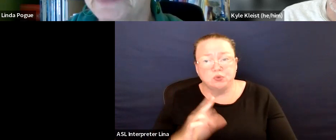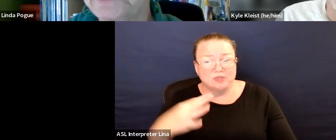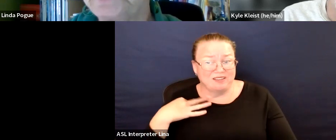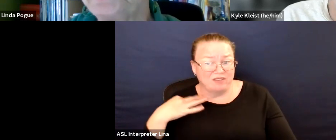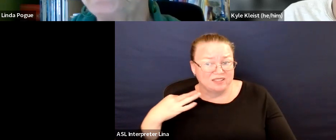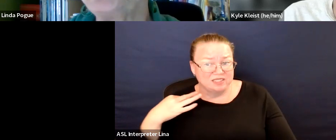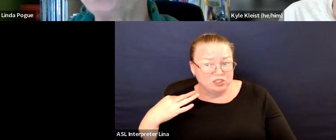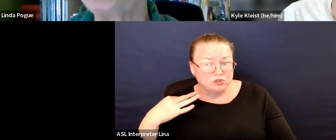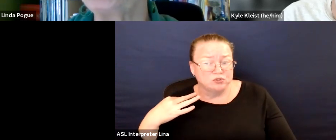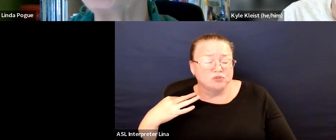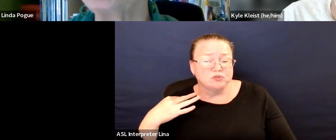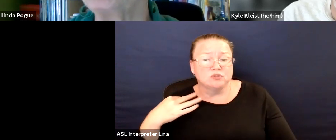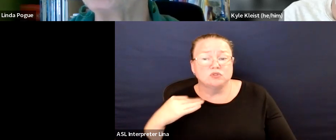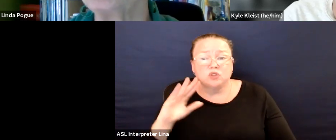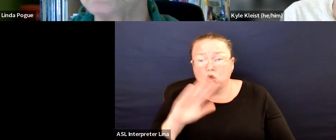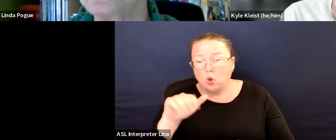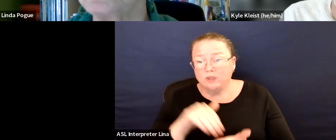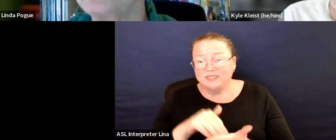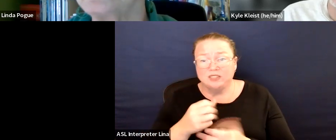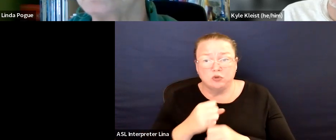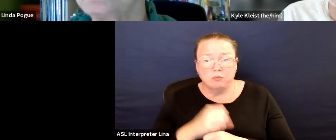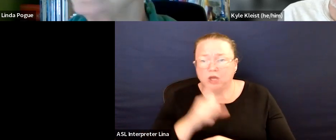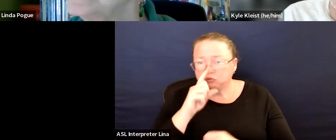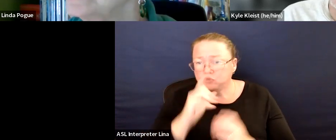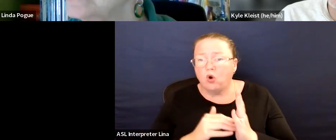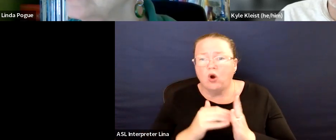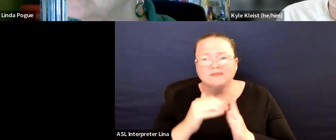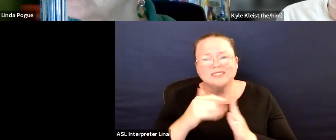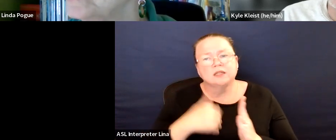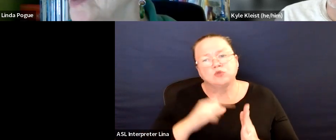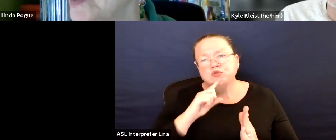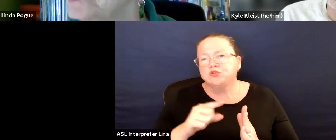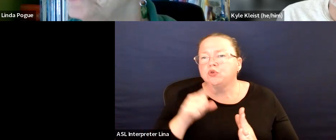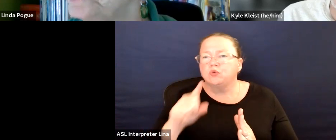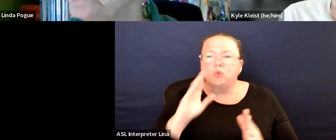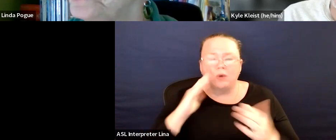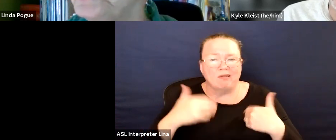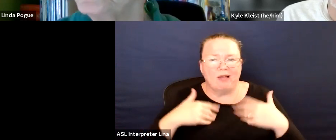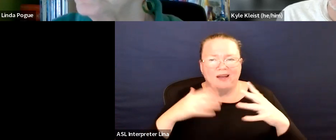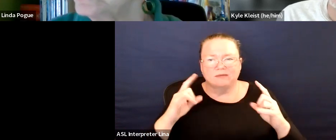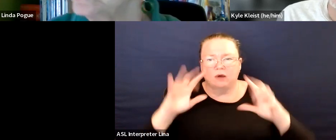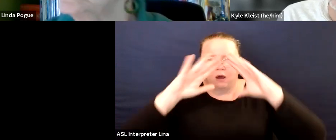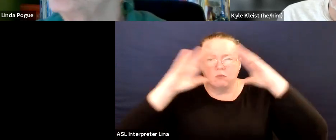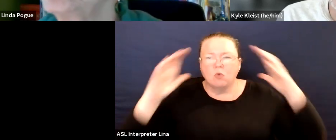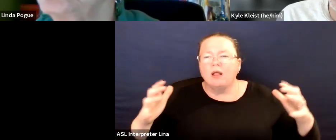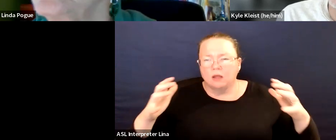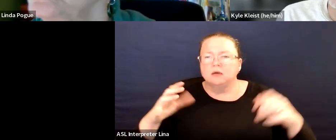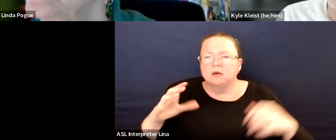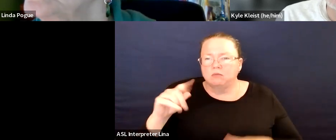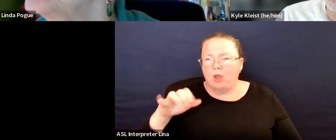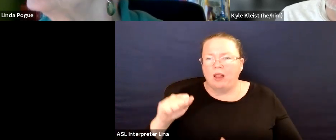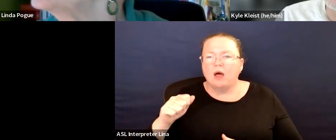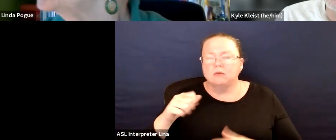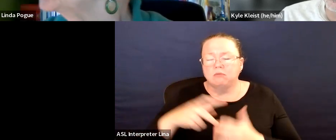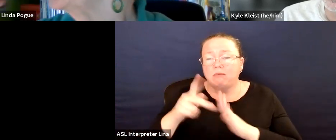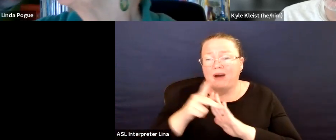volunteers. Your center makes sure, I mean, many times I'm sure that you will have an umbrella policy. Many times, I'm sure you